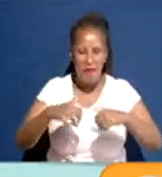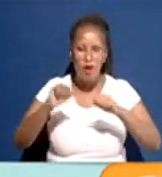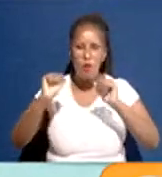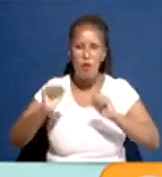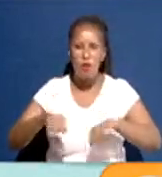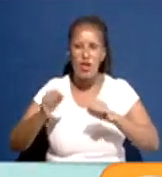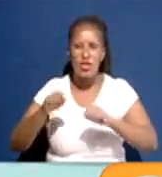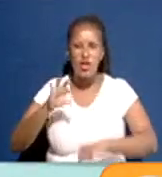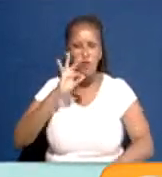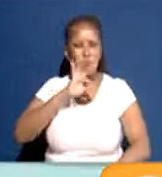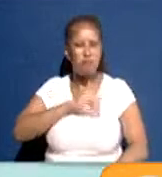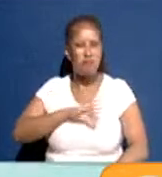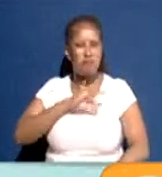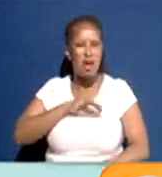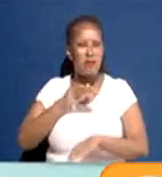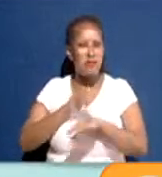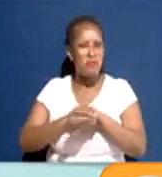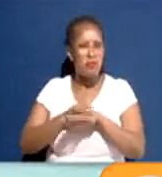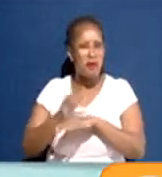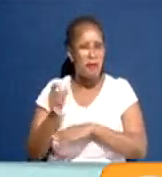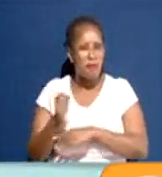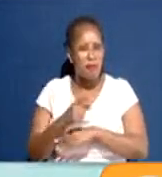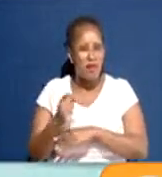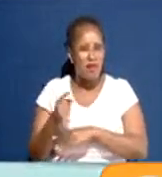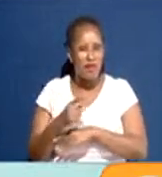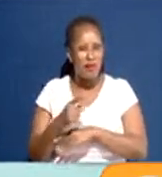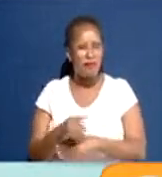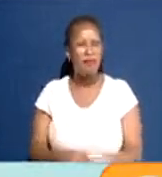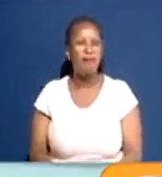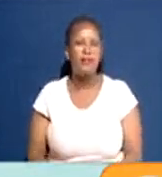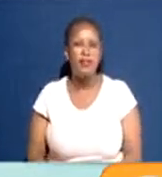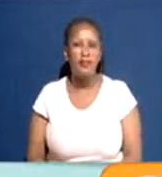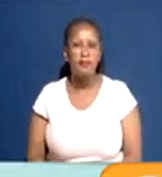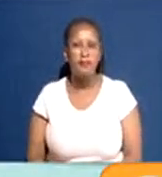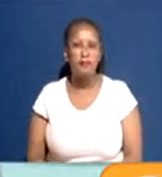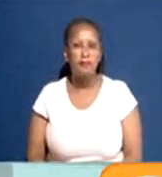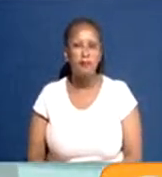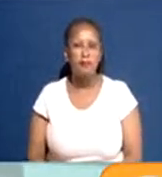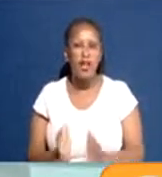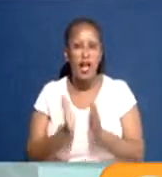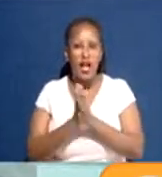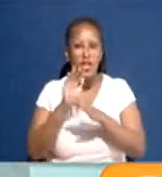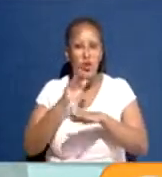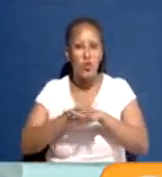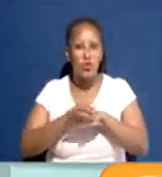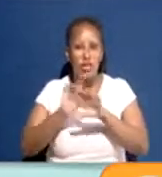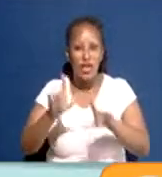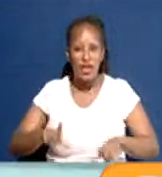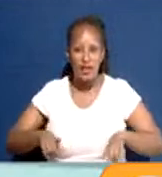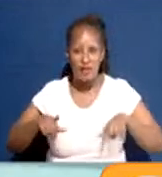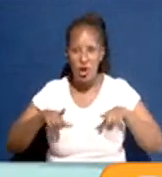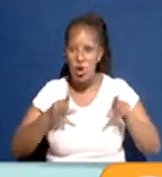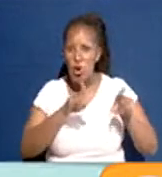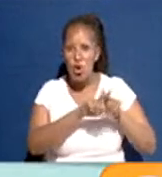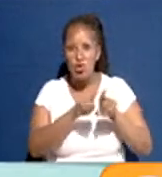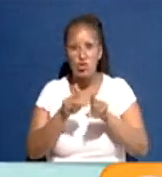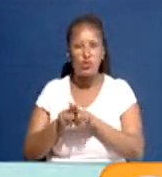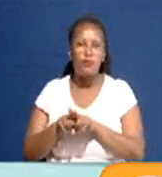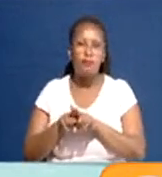earn a decent wage and a decent living. Vile vile,